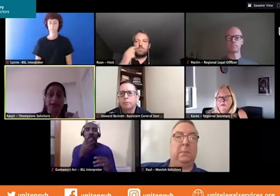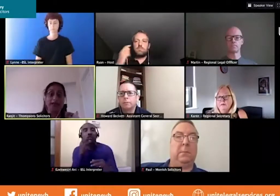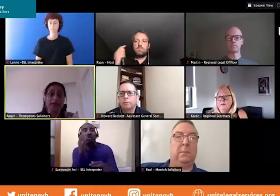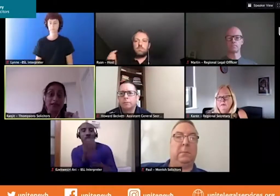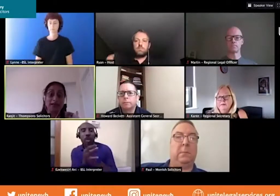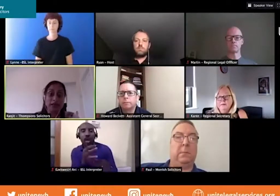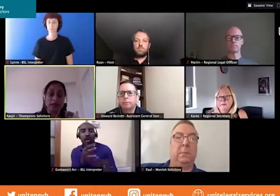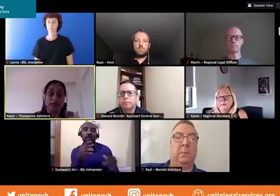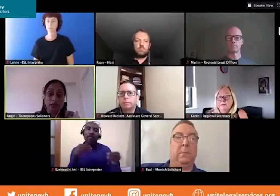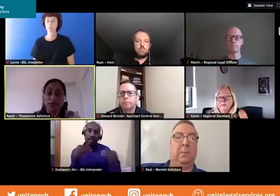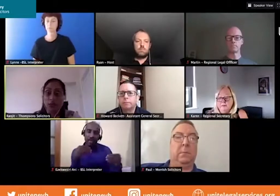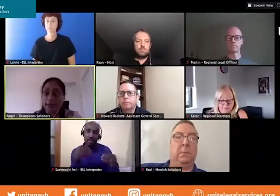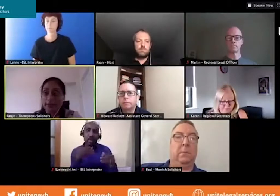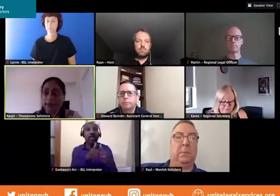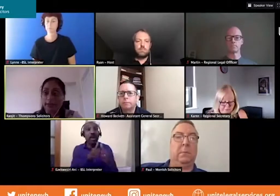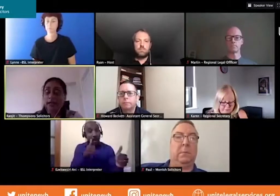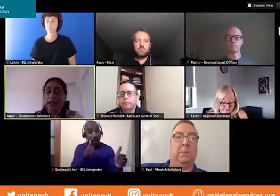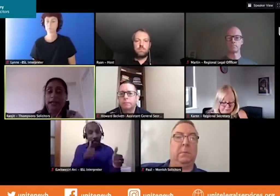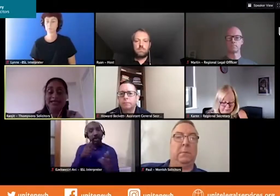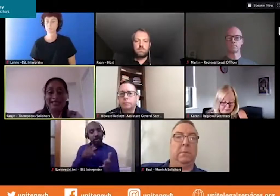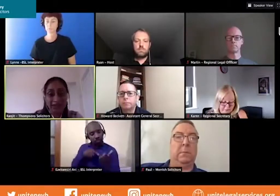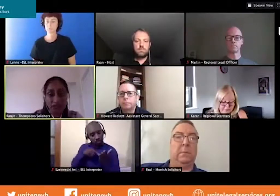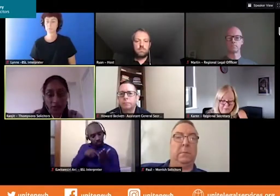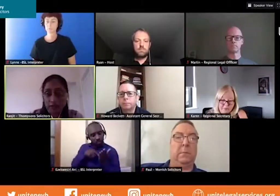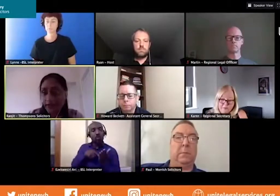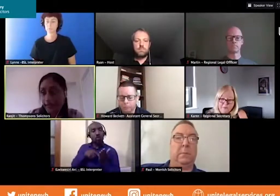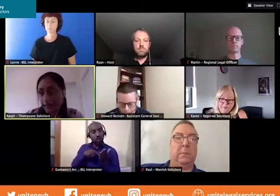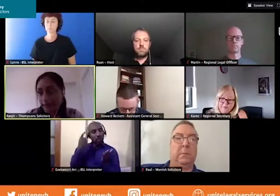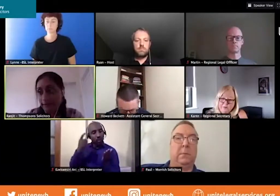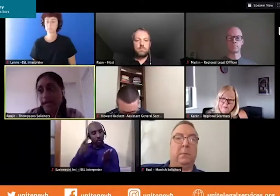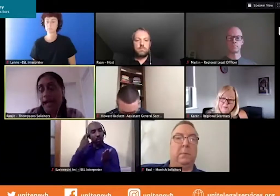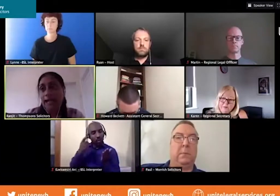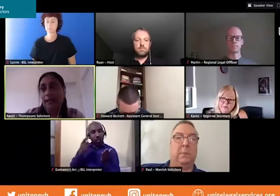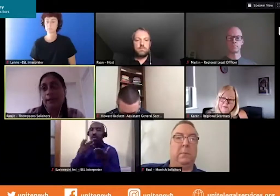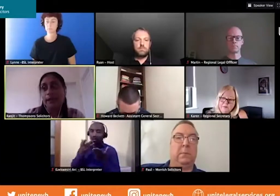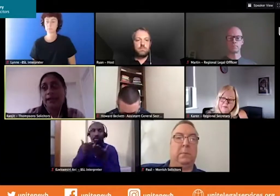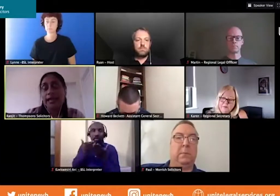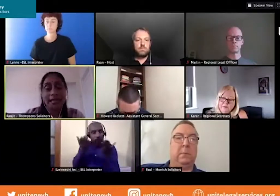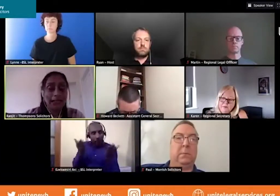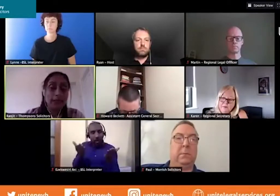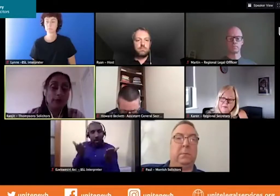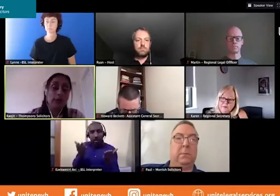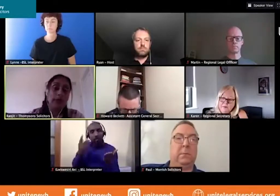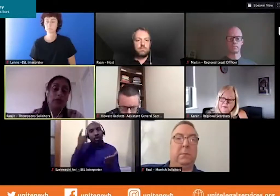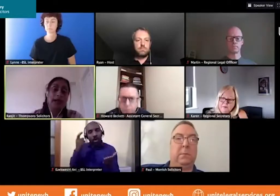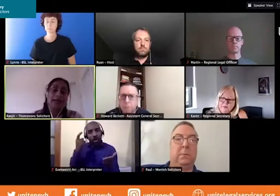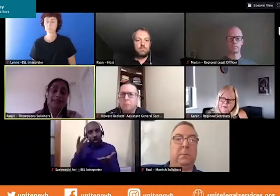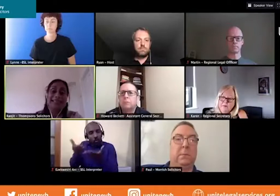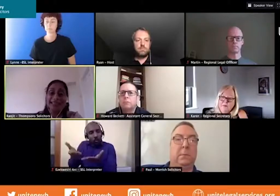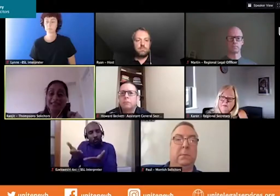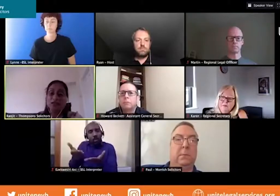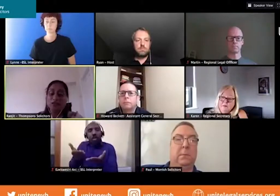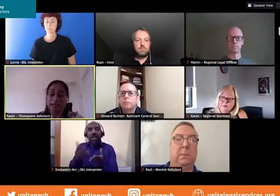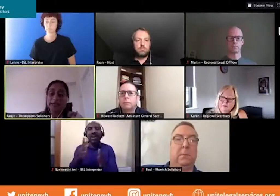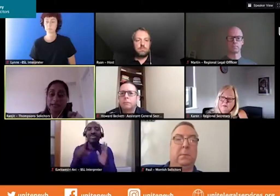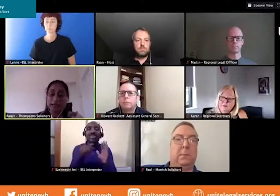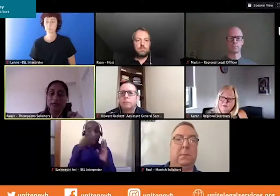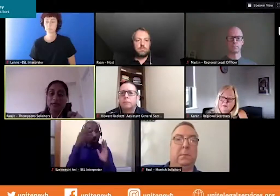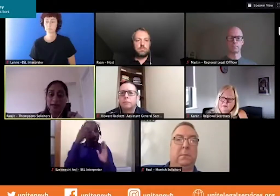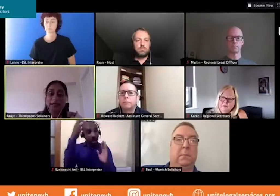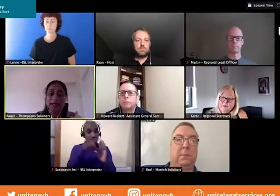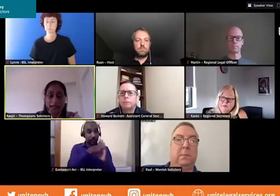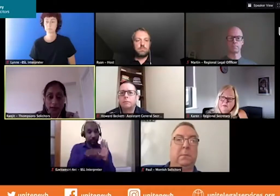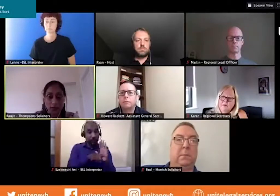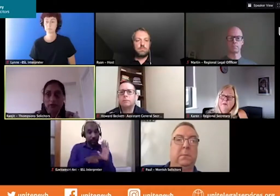when considering such a request. It's a statutory scheme, and it applies to any employee who has at least 26